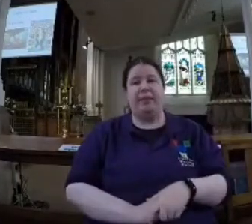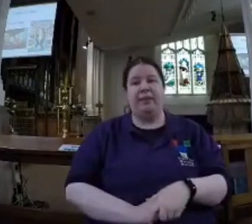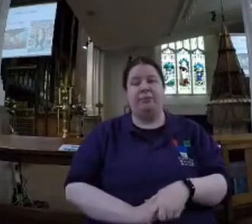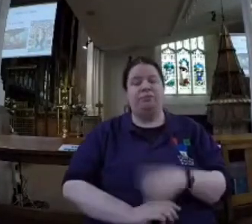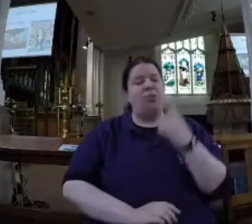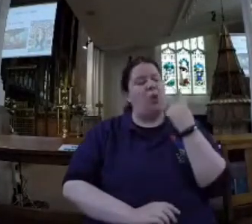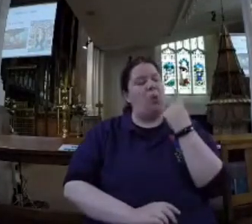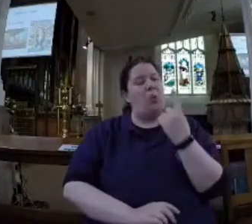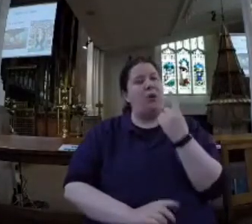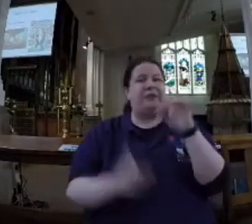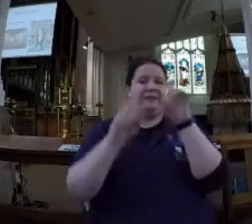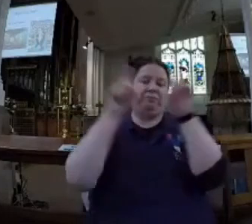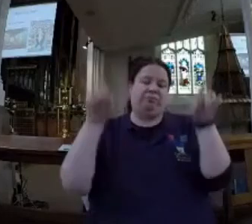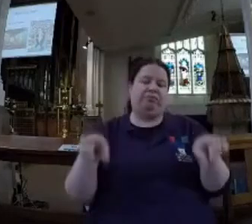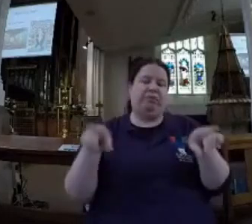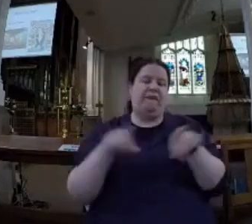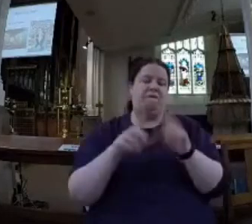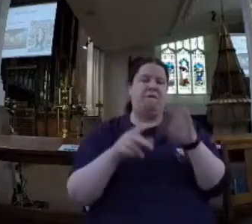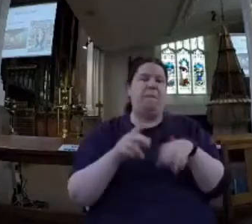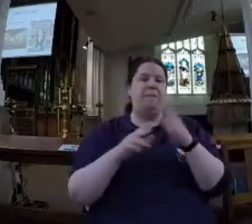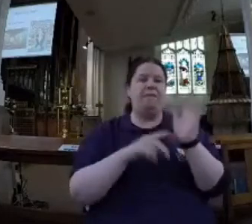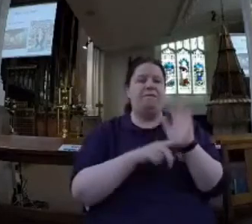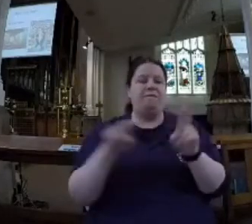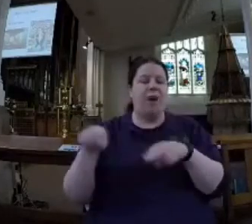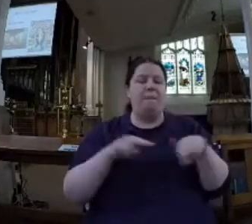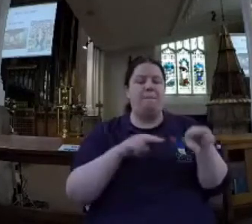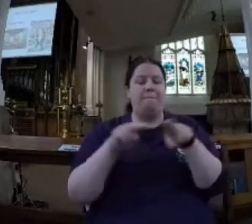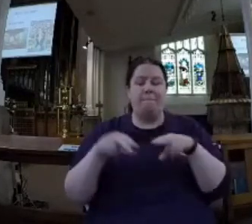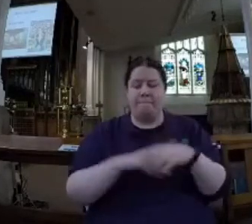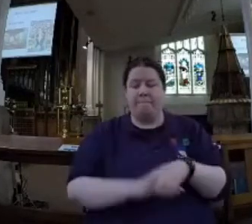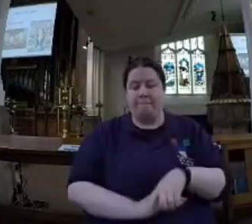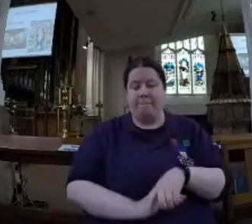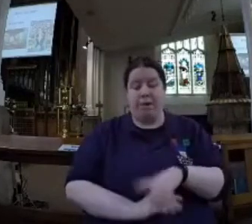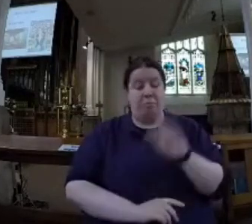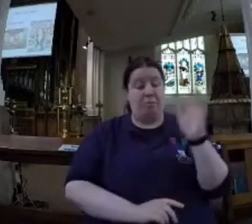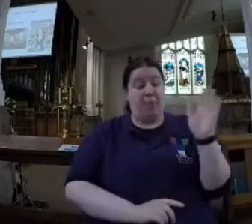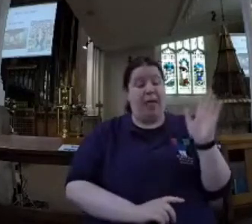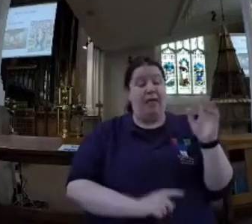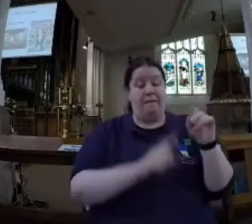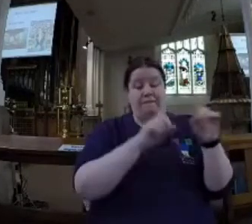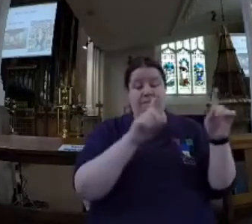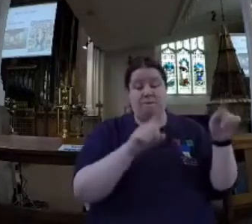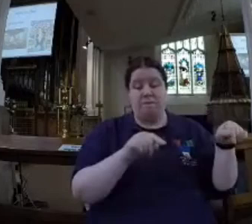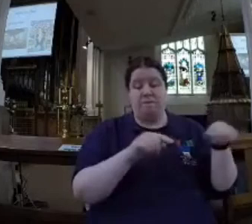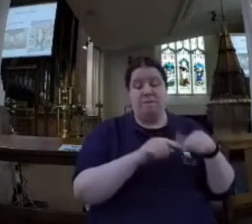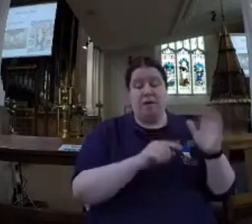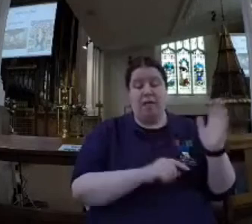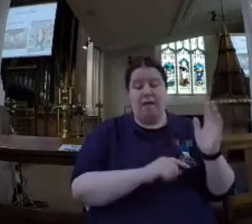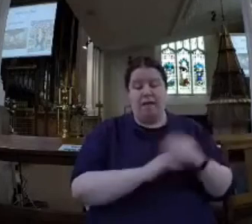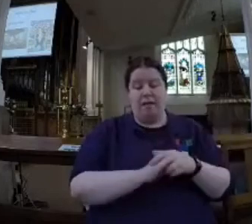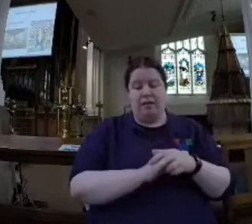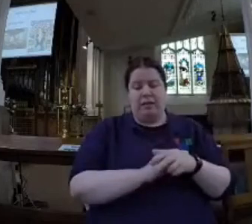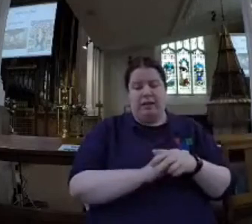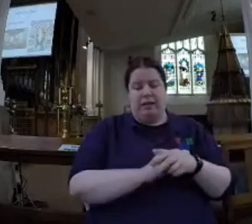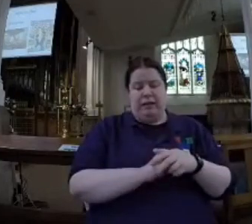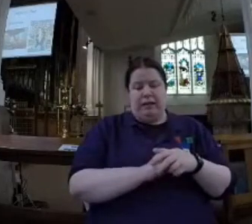one particular scene from the film, and that picture on the left there is from near that scene. And